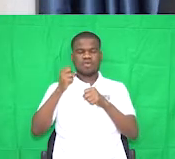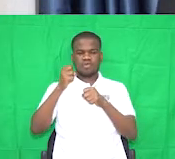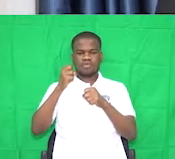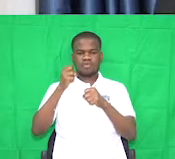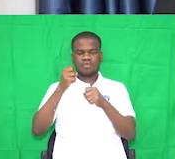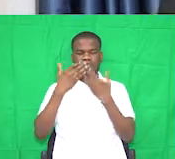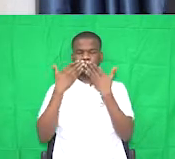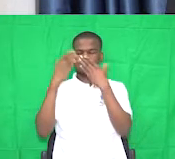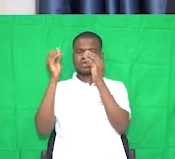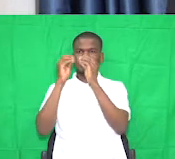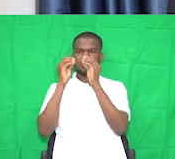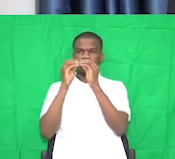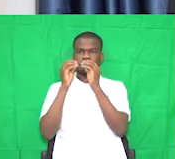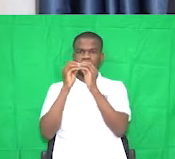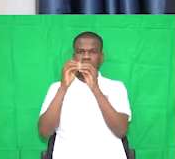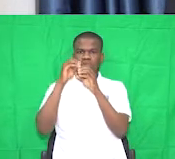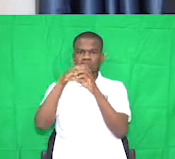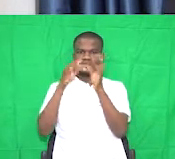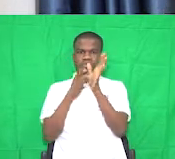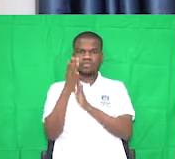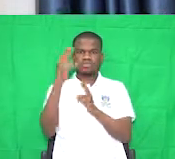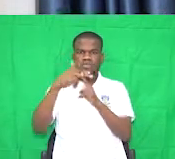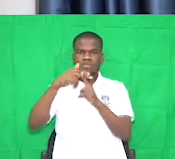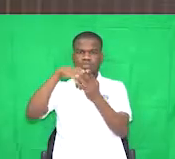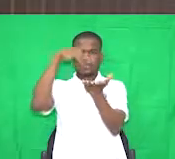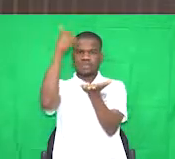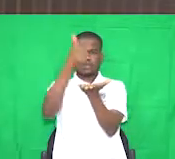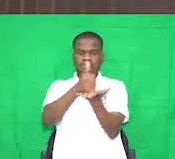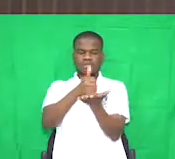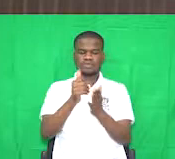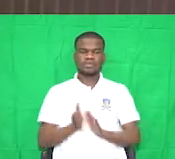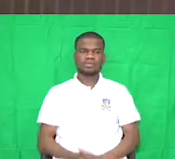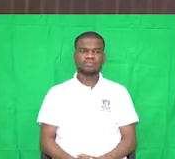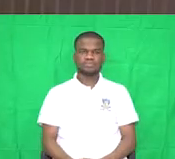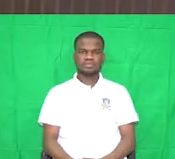glorified. Thank you in Jesus' name. Amen.